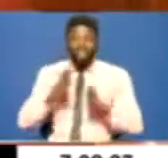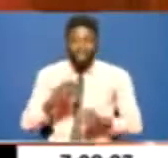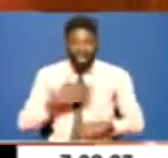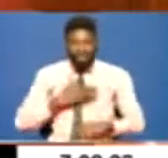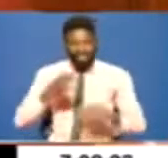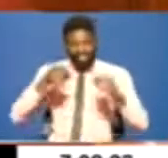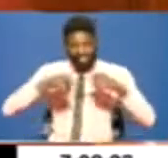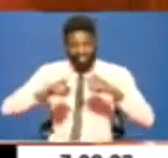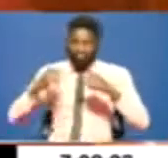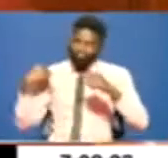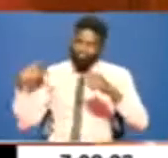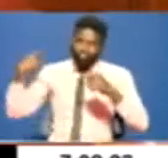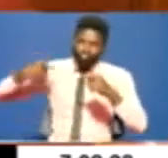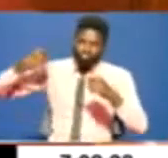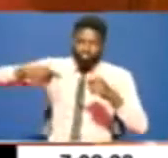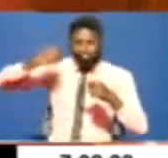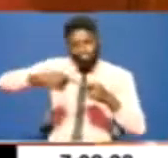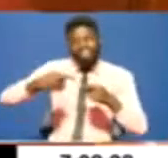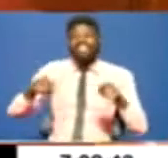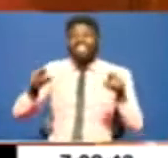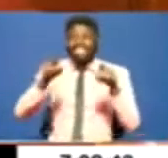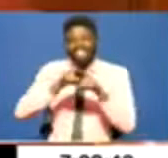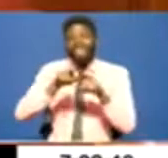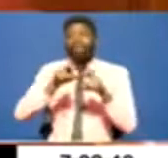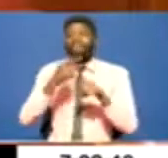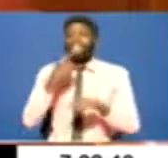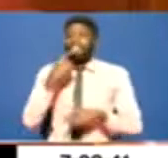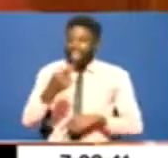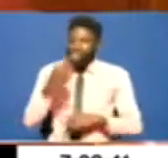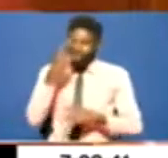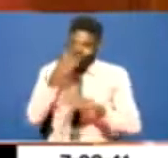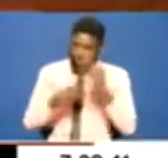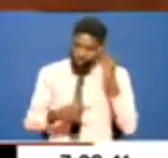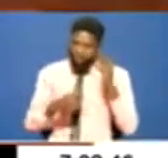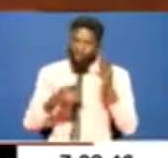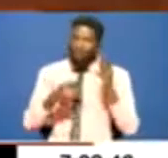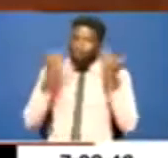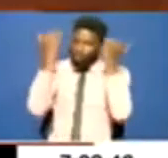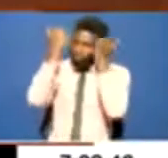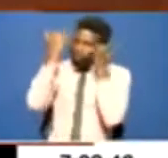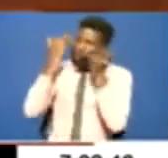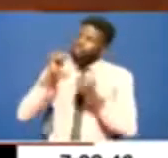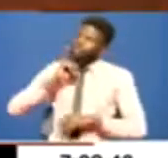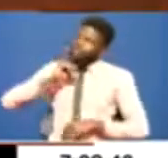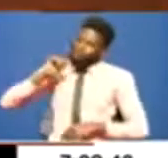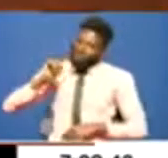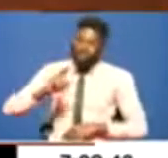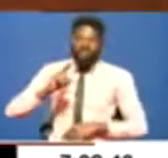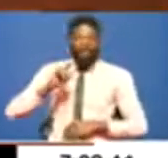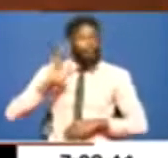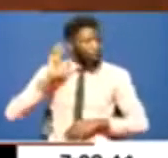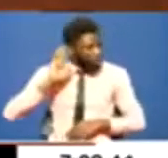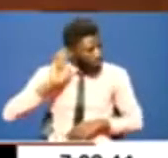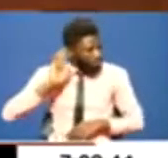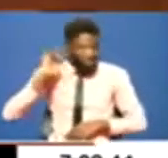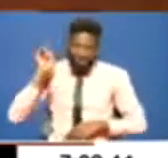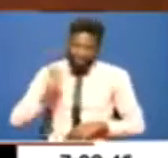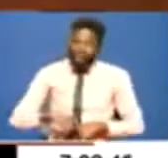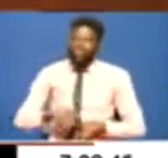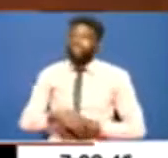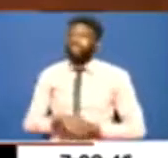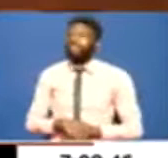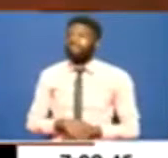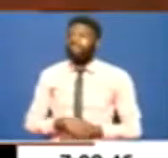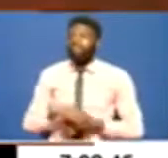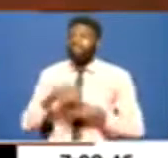held the position that the court orders are for obedience. Mwaura amesema masaibu yake